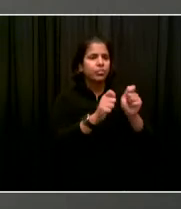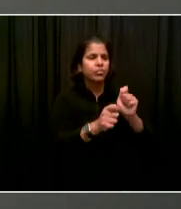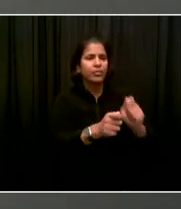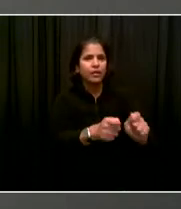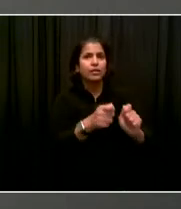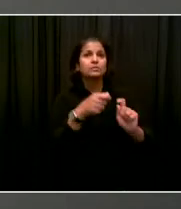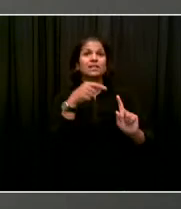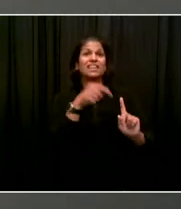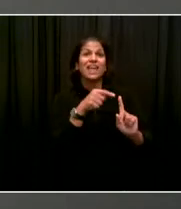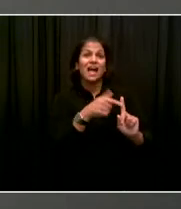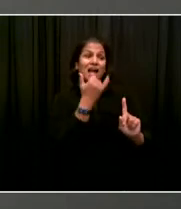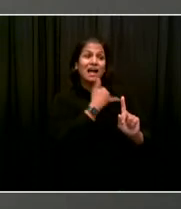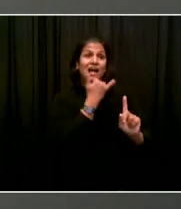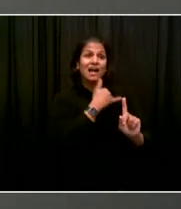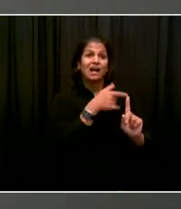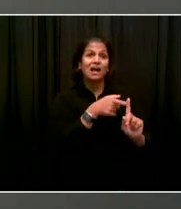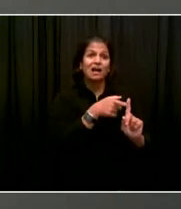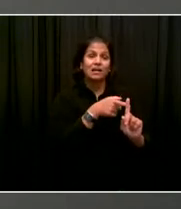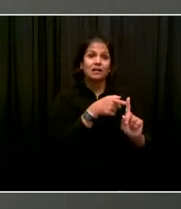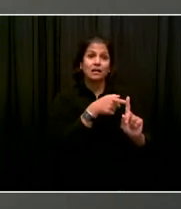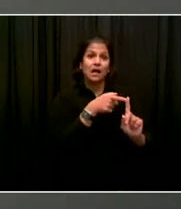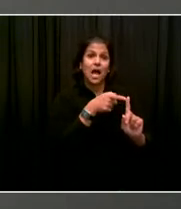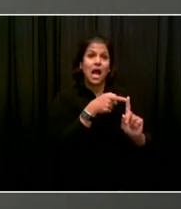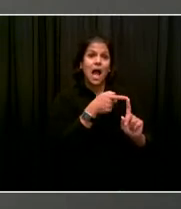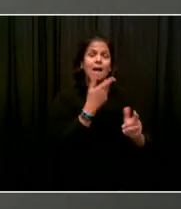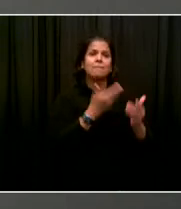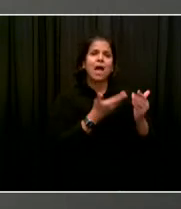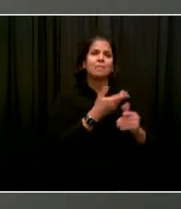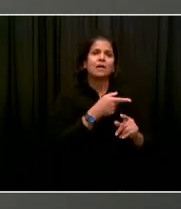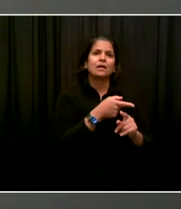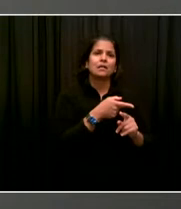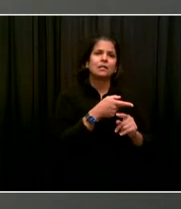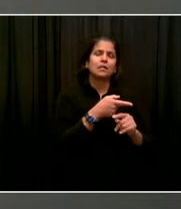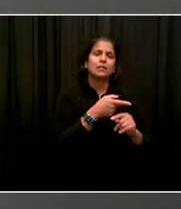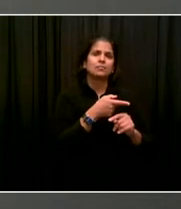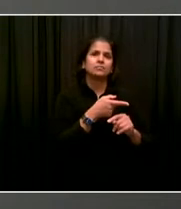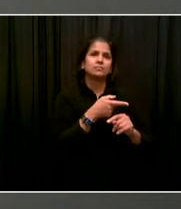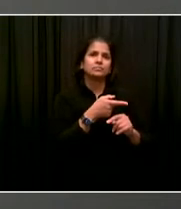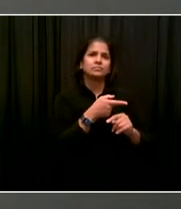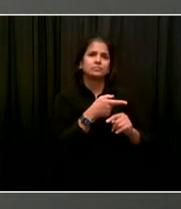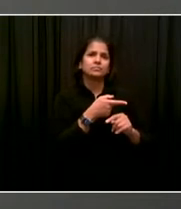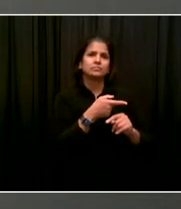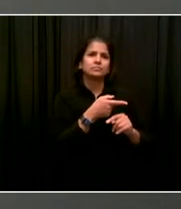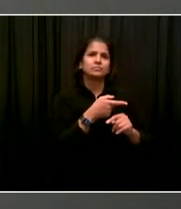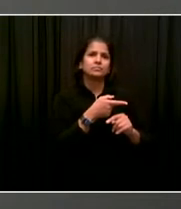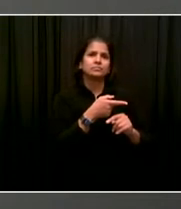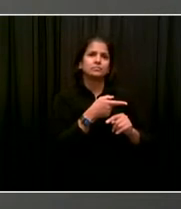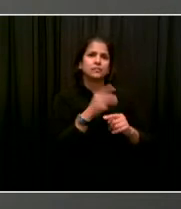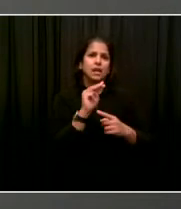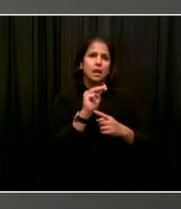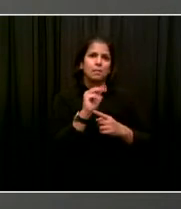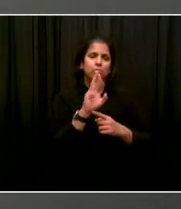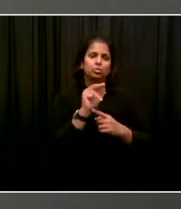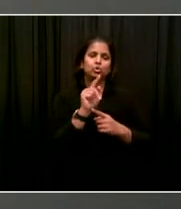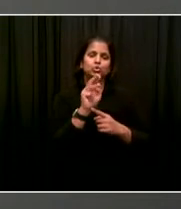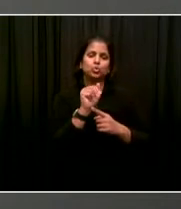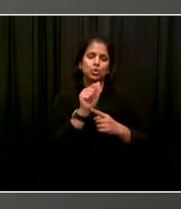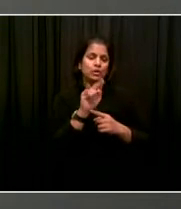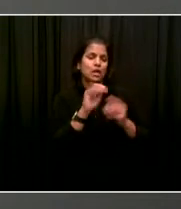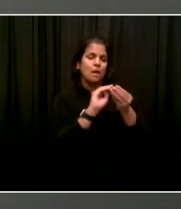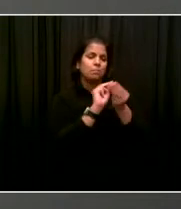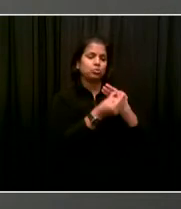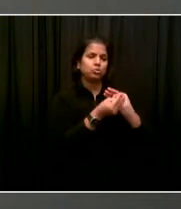of errors occur. Those errors in replication are what are called mutations. Most mutations offer